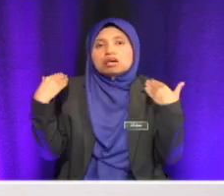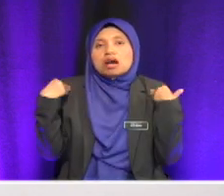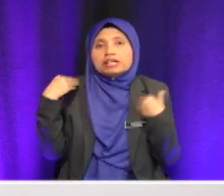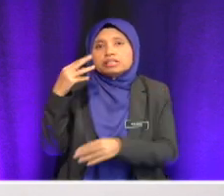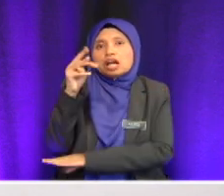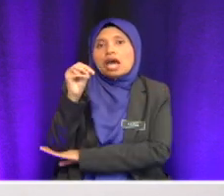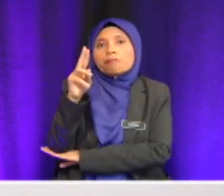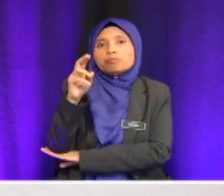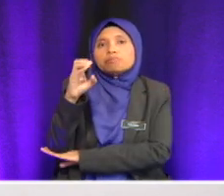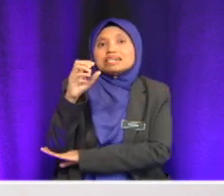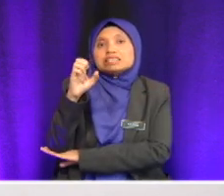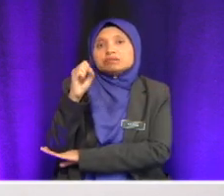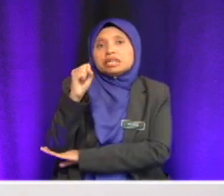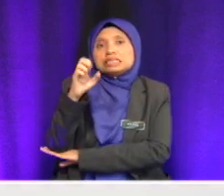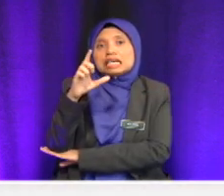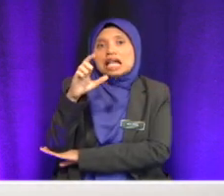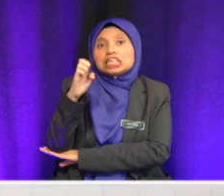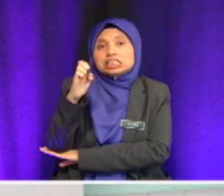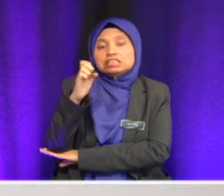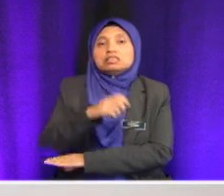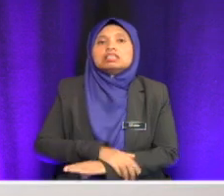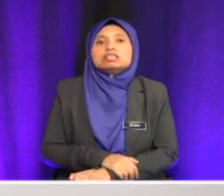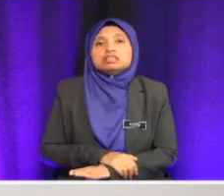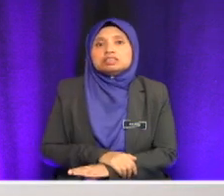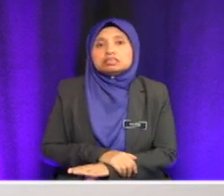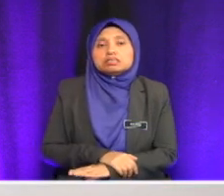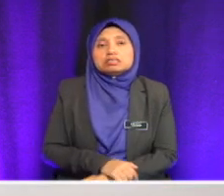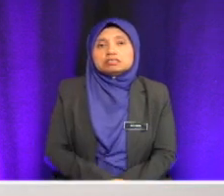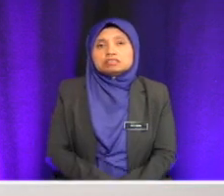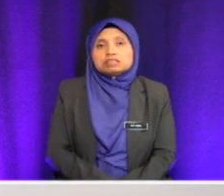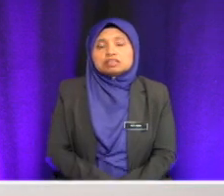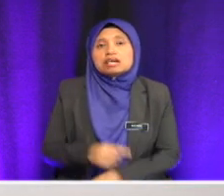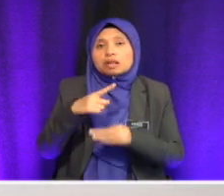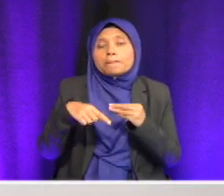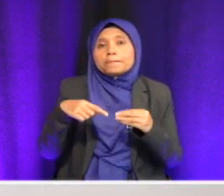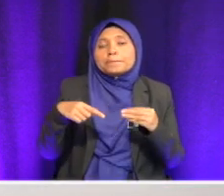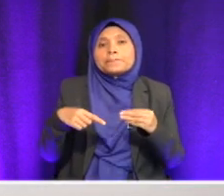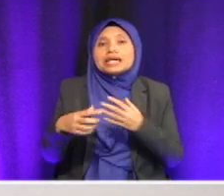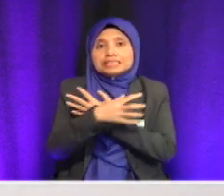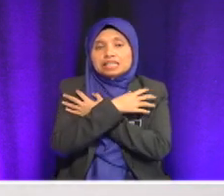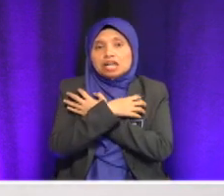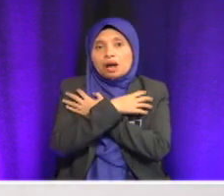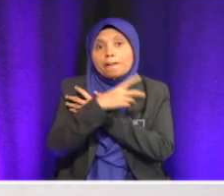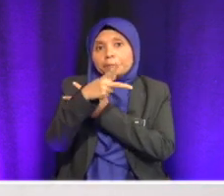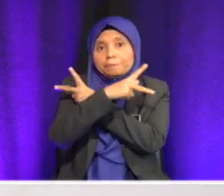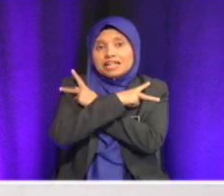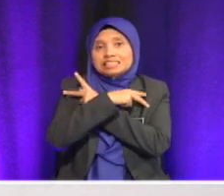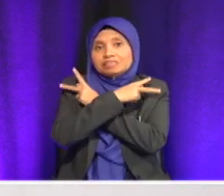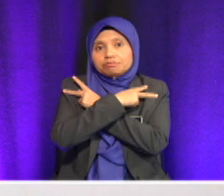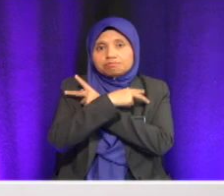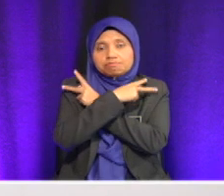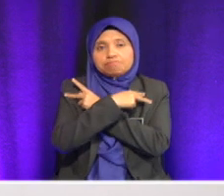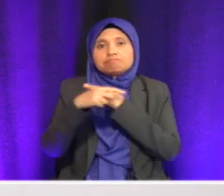facts about animals? I found an amazing fact about panda. Oh. Panda. Okay. Okay, what is it